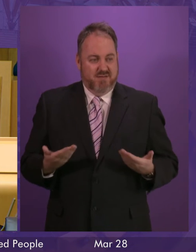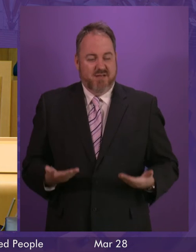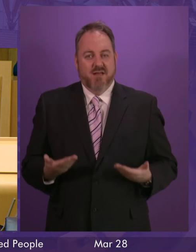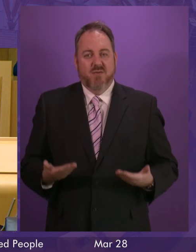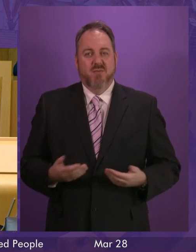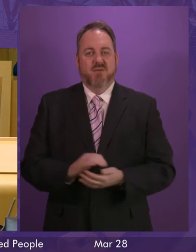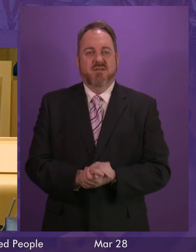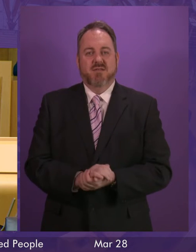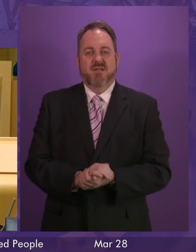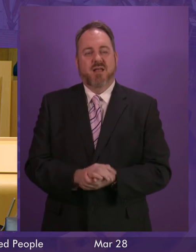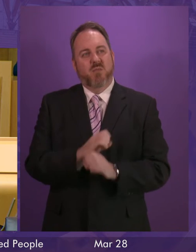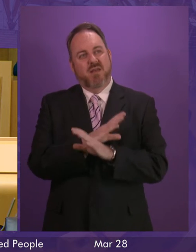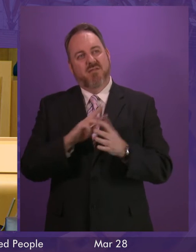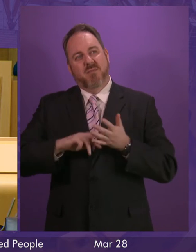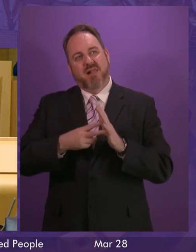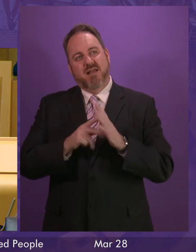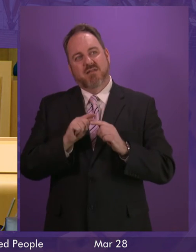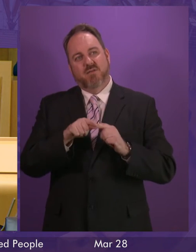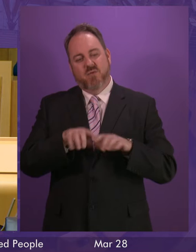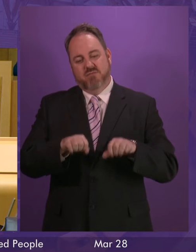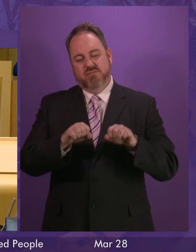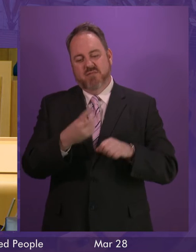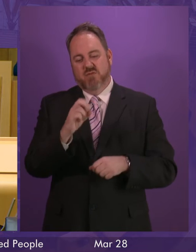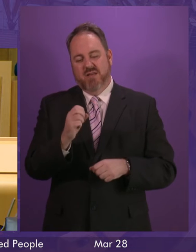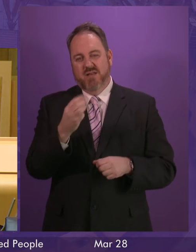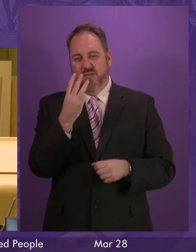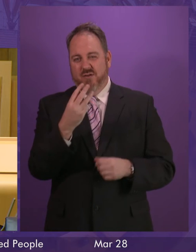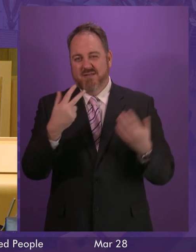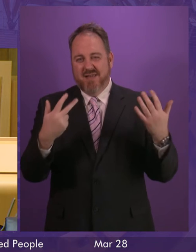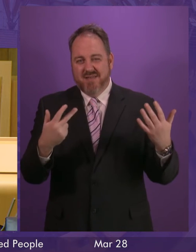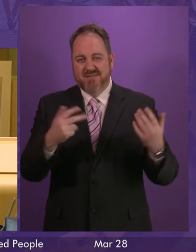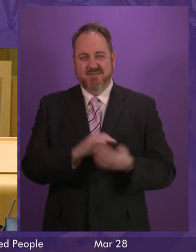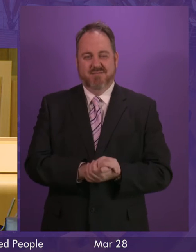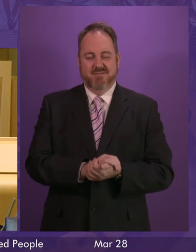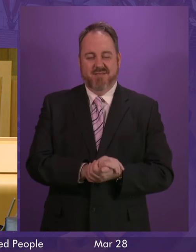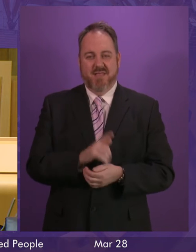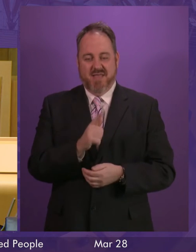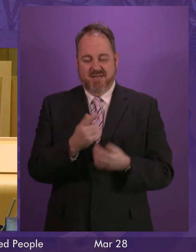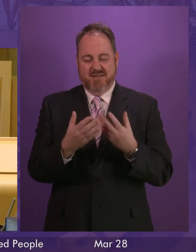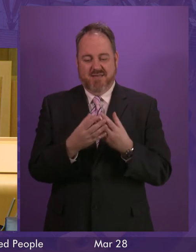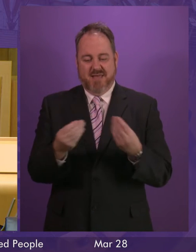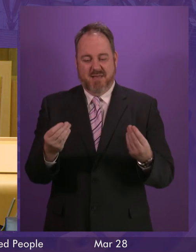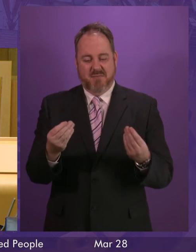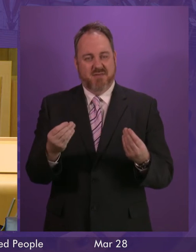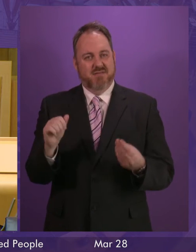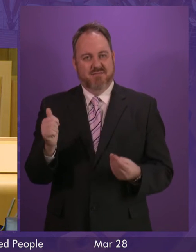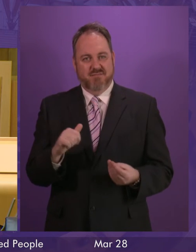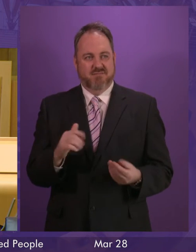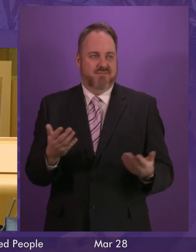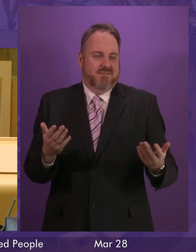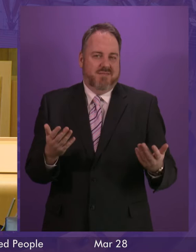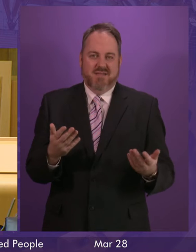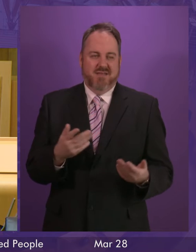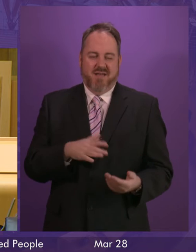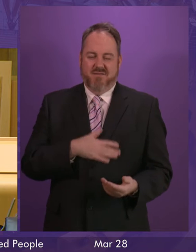delivery plans by 2038, and then only to halve that gap is, I think, progress, which is far